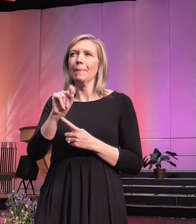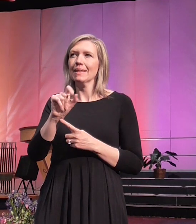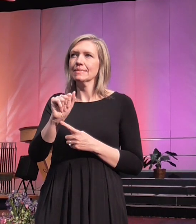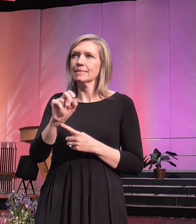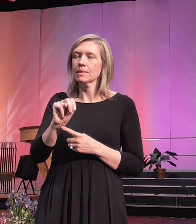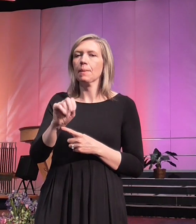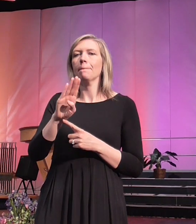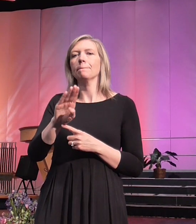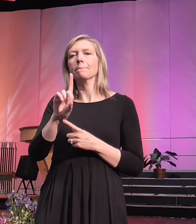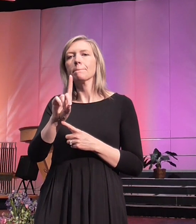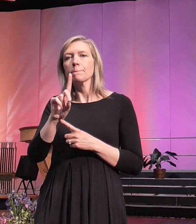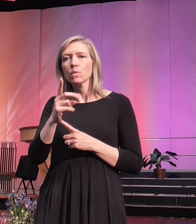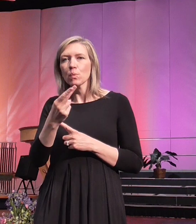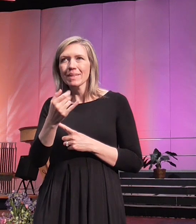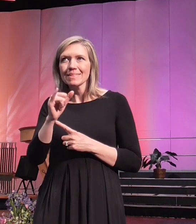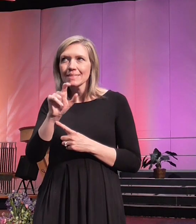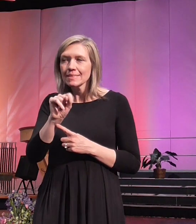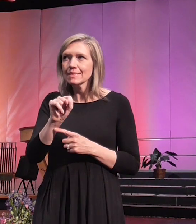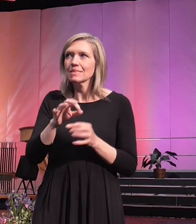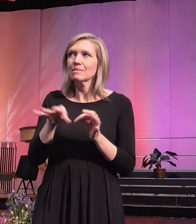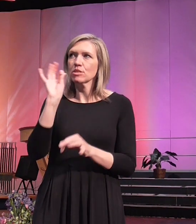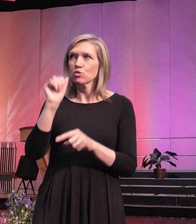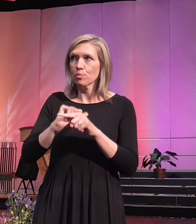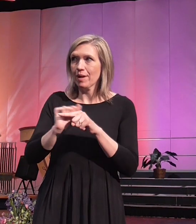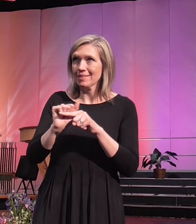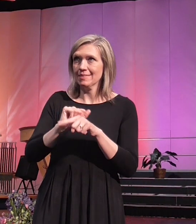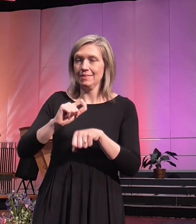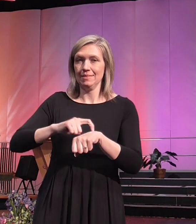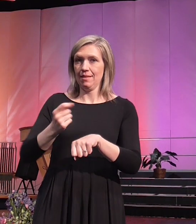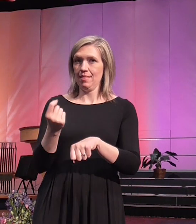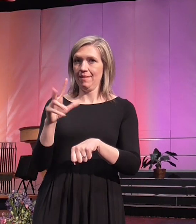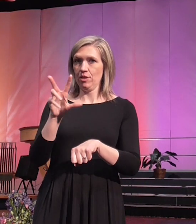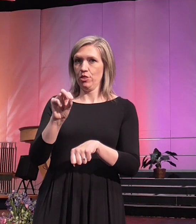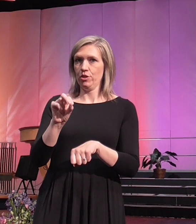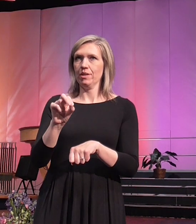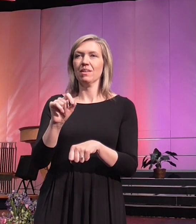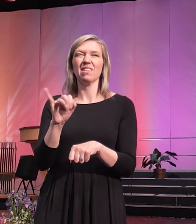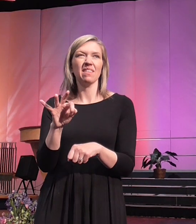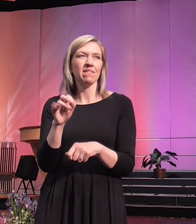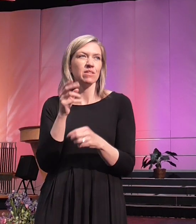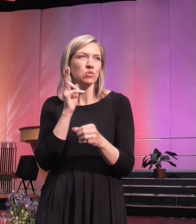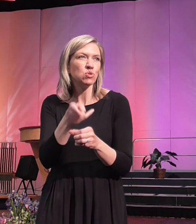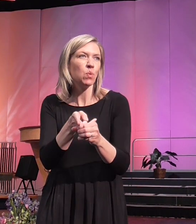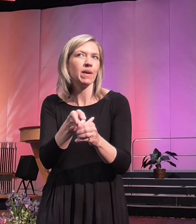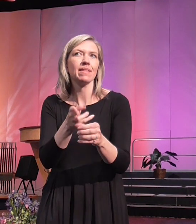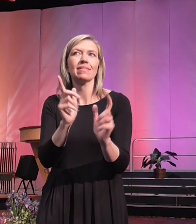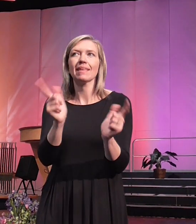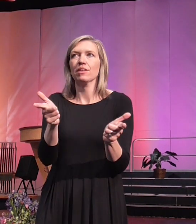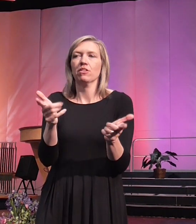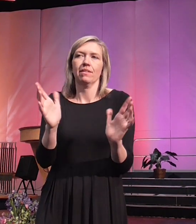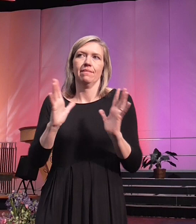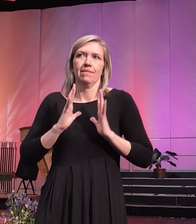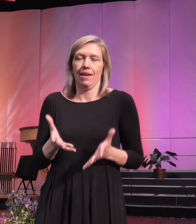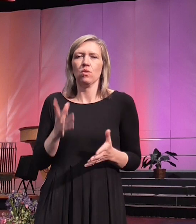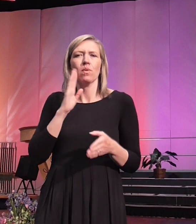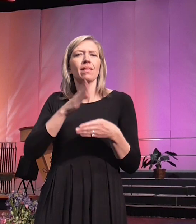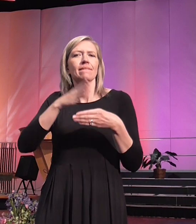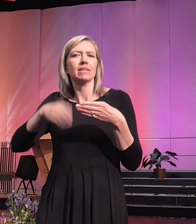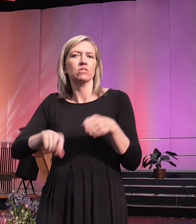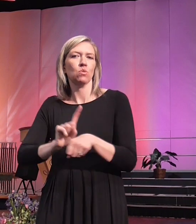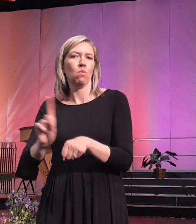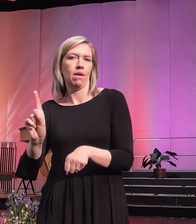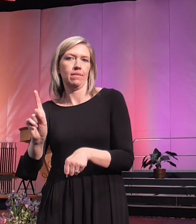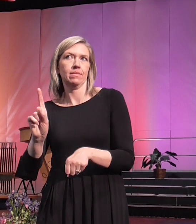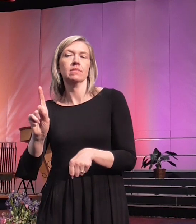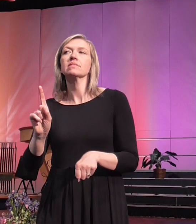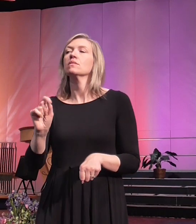spiritual practices. And it does start at 11:30, but if you want to pop in later, it's totally flexible, and it will end at 1 p.m. So for